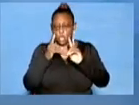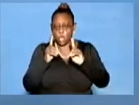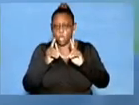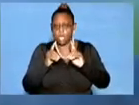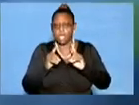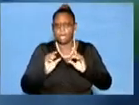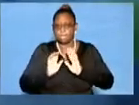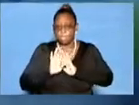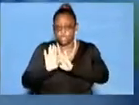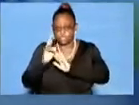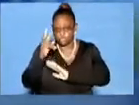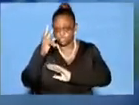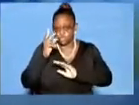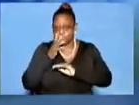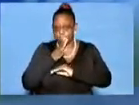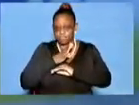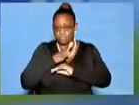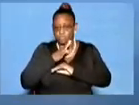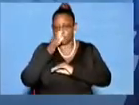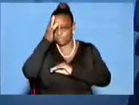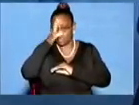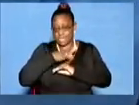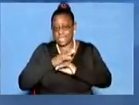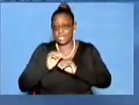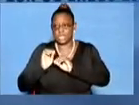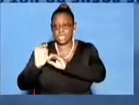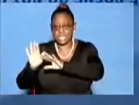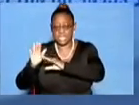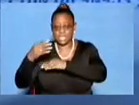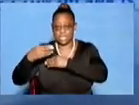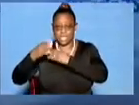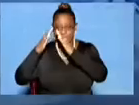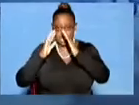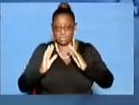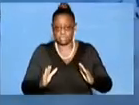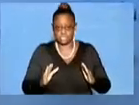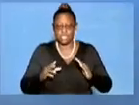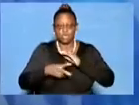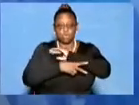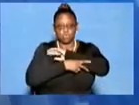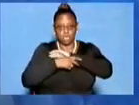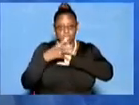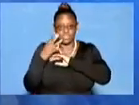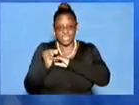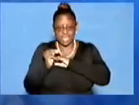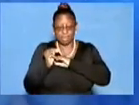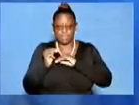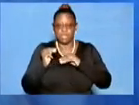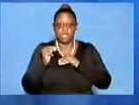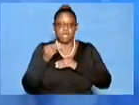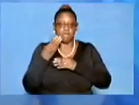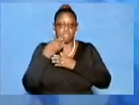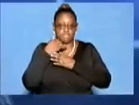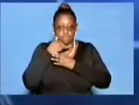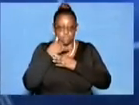their Malcolm Road home. The trio robbed a couple of cash and personal items before fleeing on